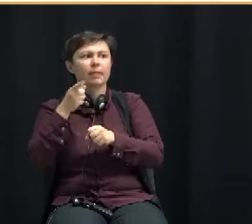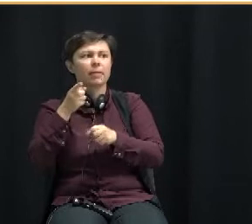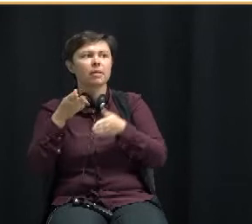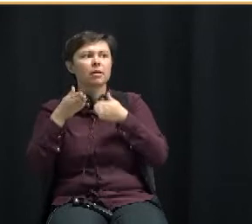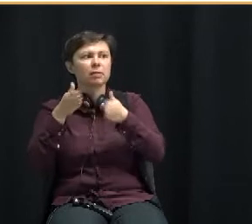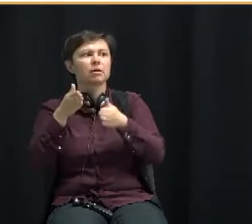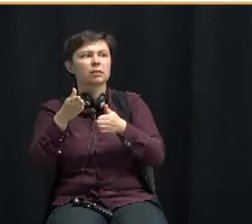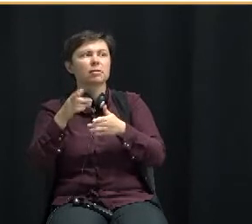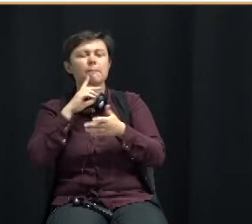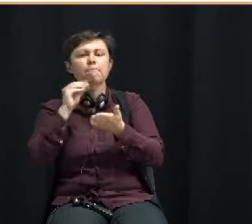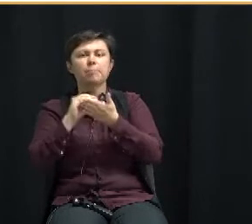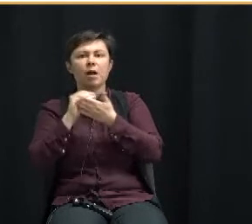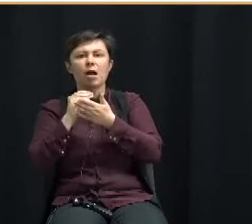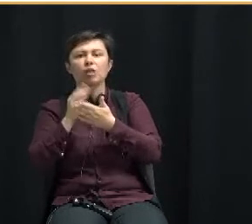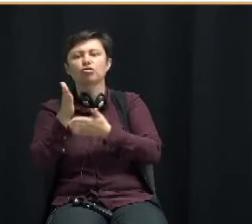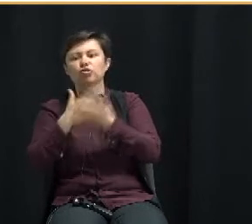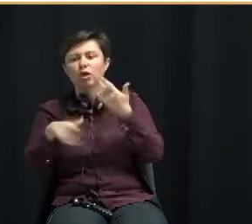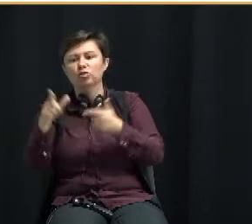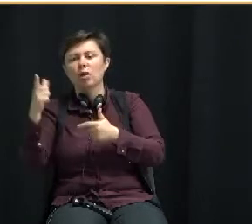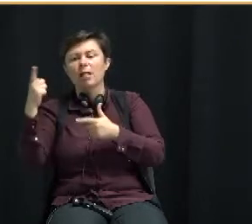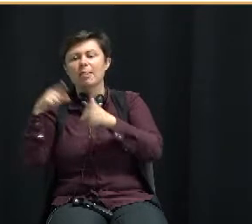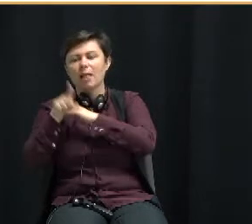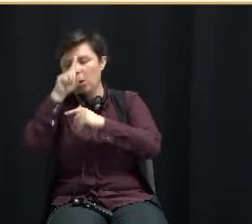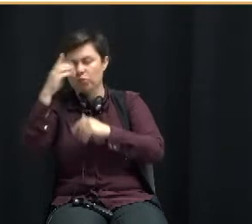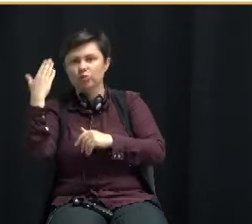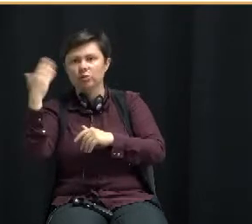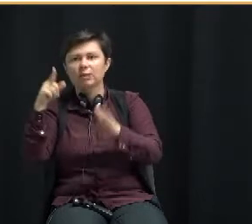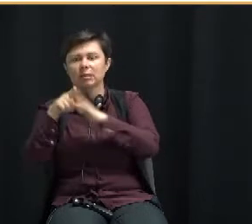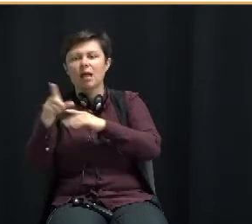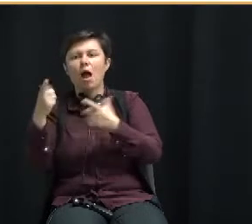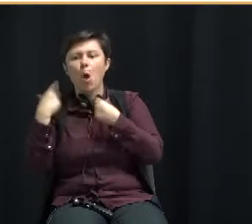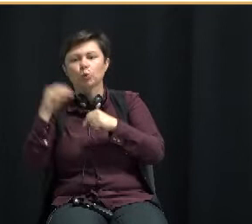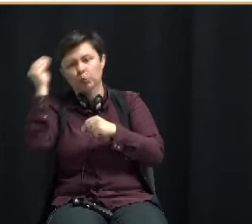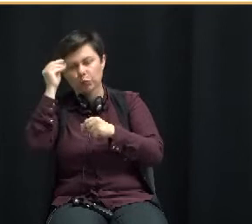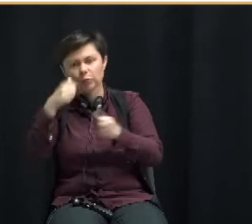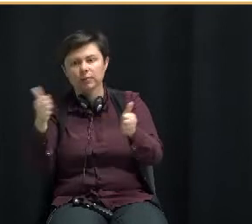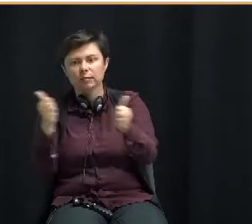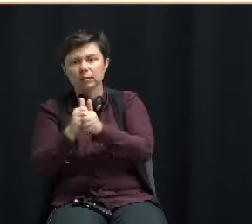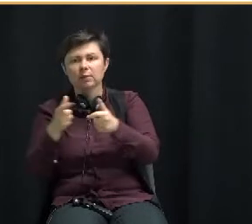steps. It is actually to train volunteers